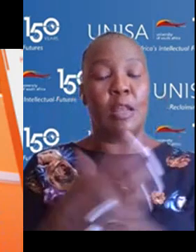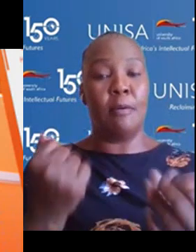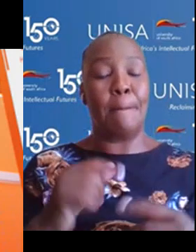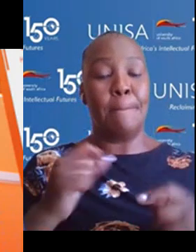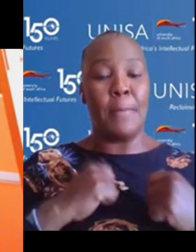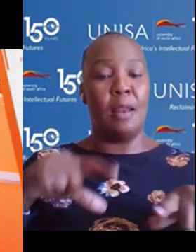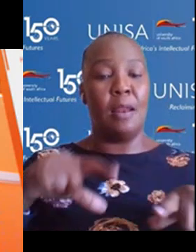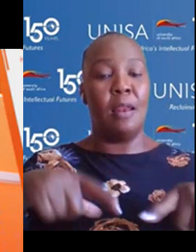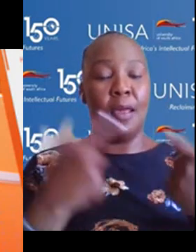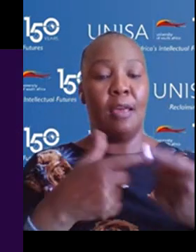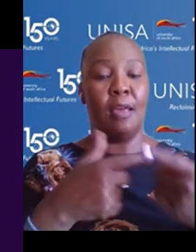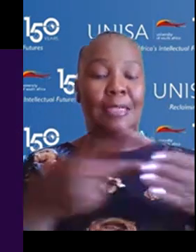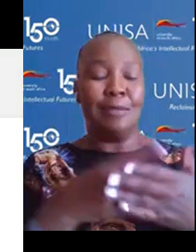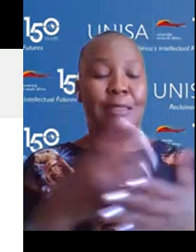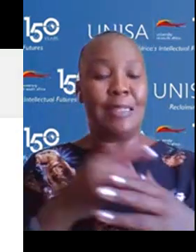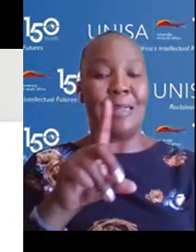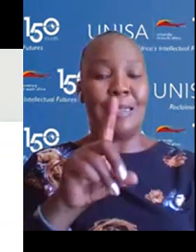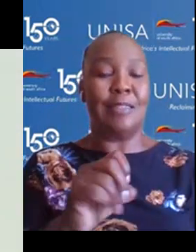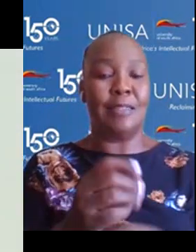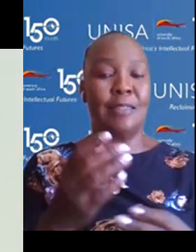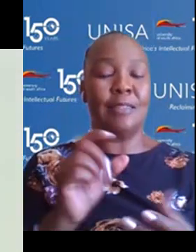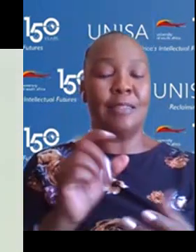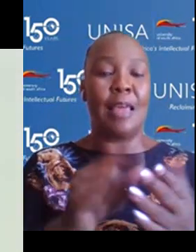you just click on sign in.